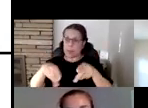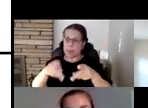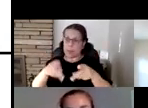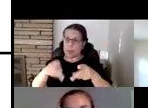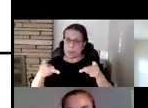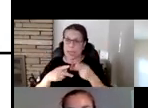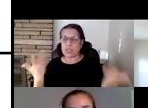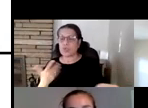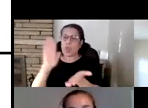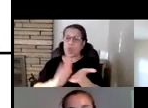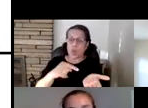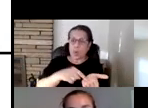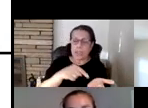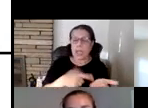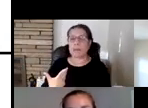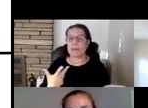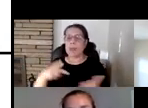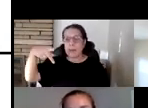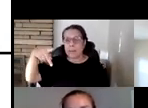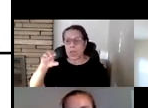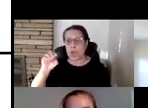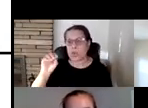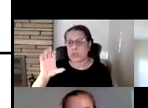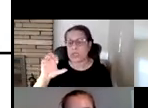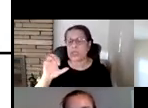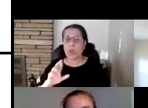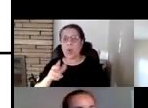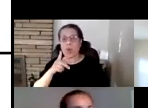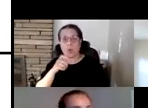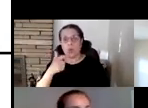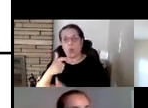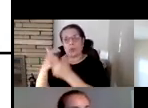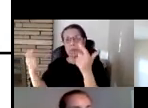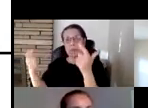communities of color, and or underserved by traditional banking institutions.